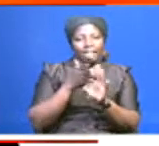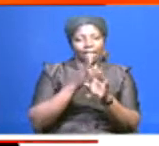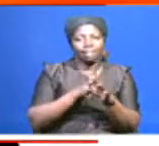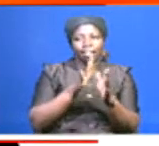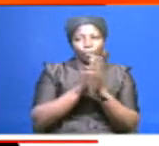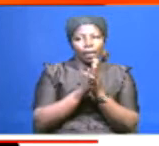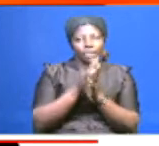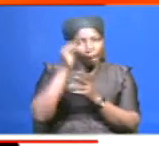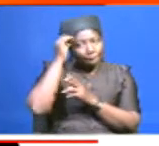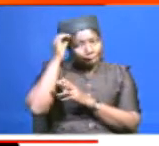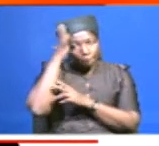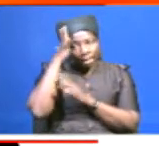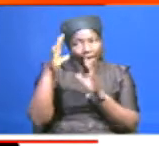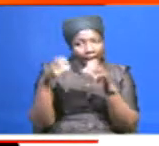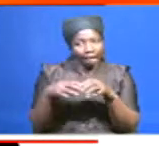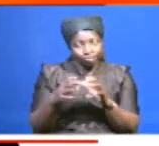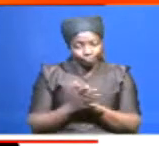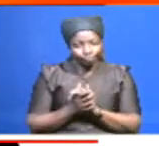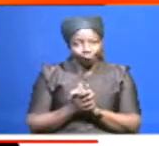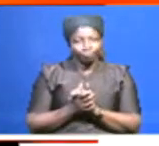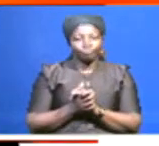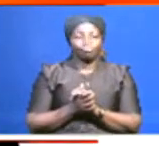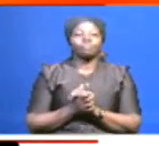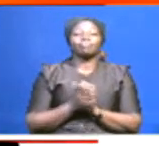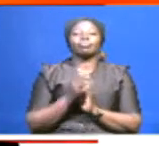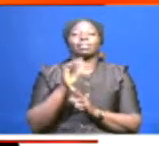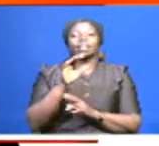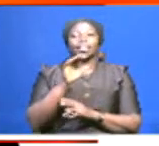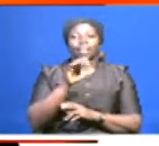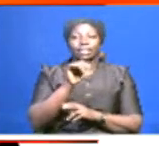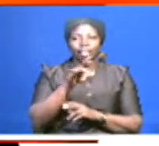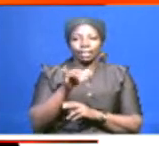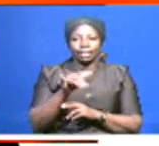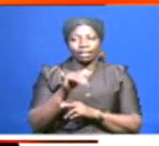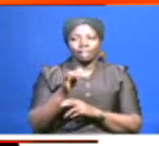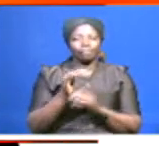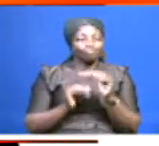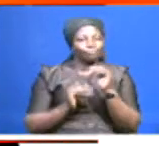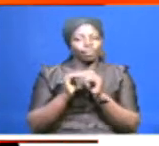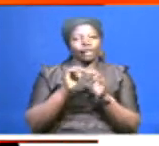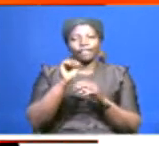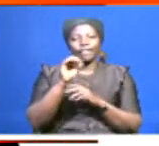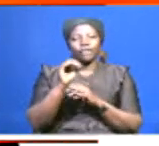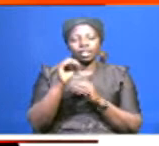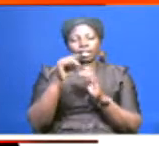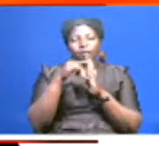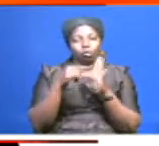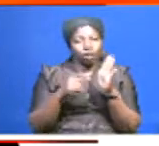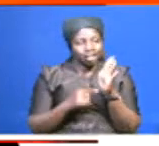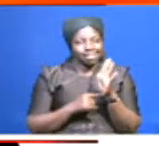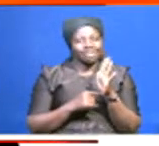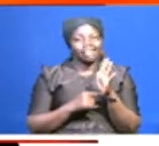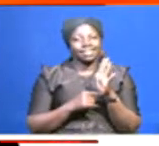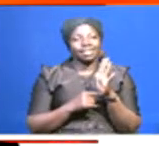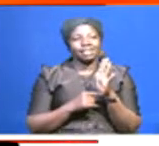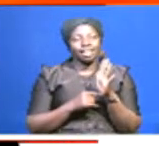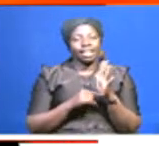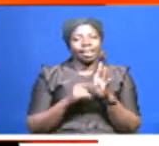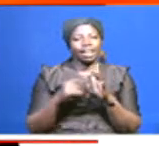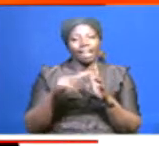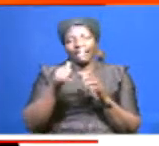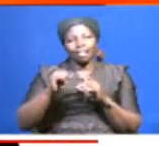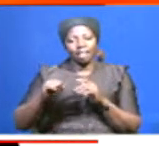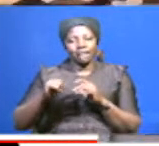series decider at the Sacramento Kings. Curry hit a playoff career high 50 points as his side won 120 points to